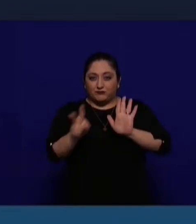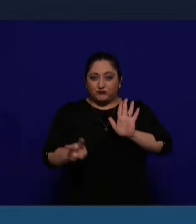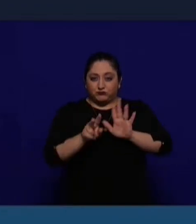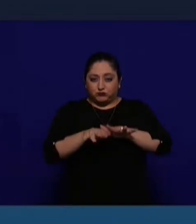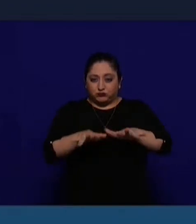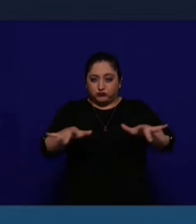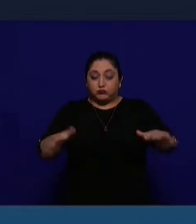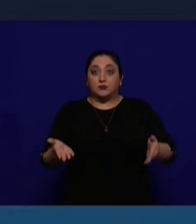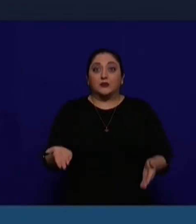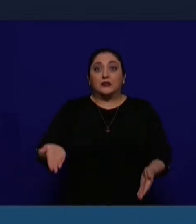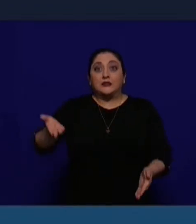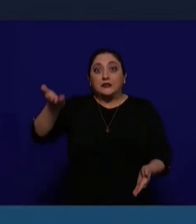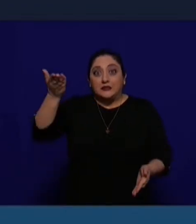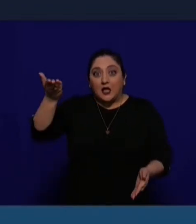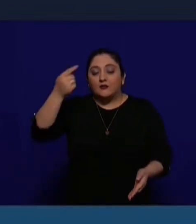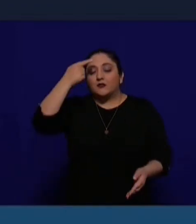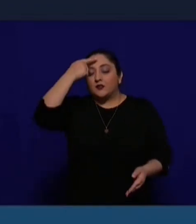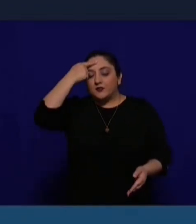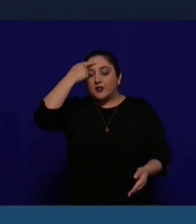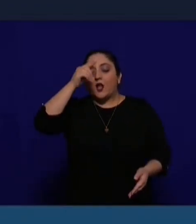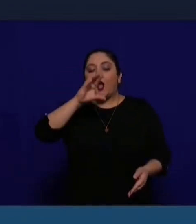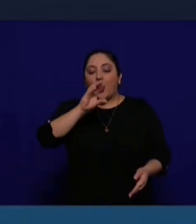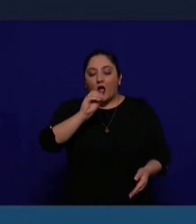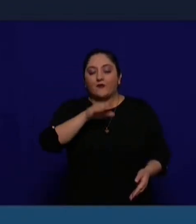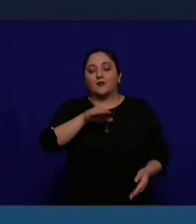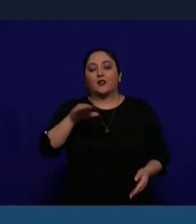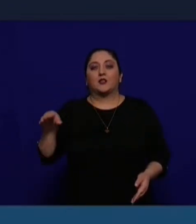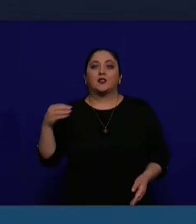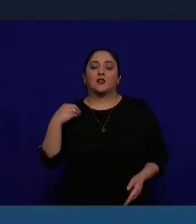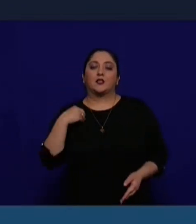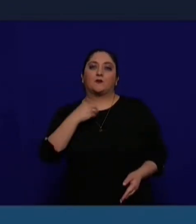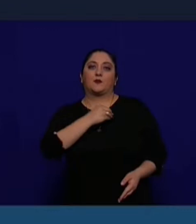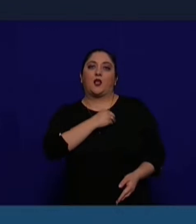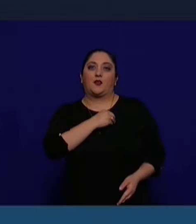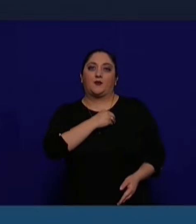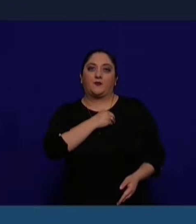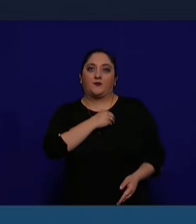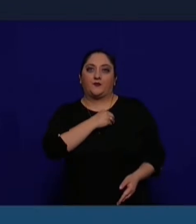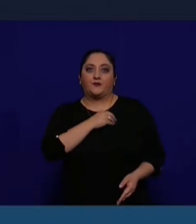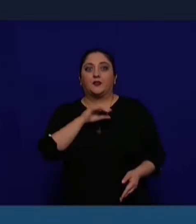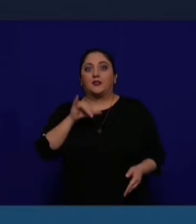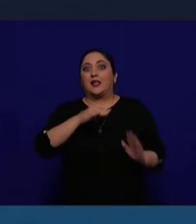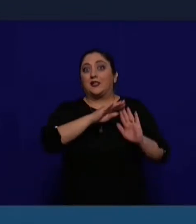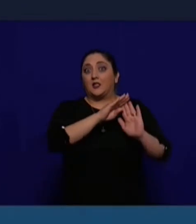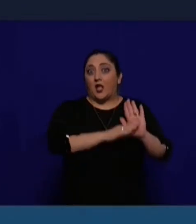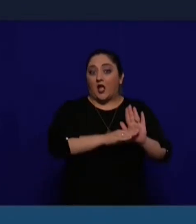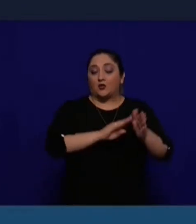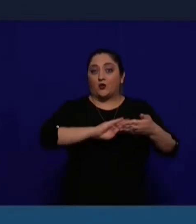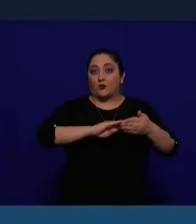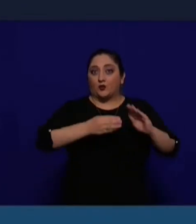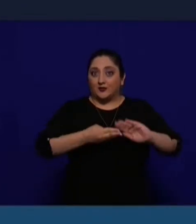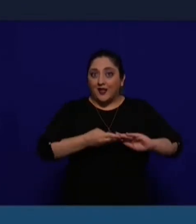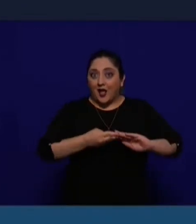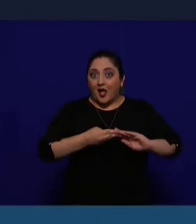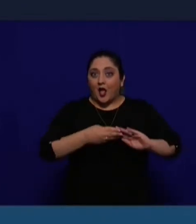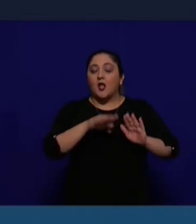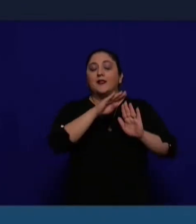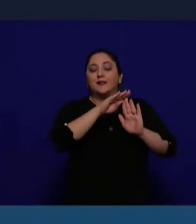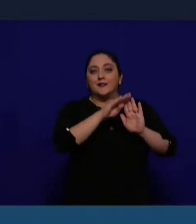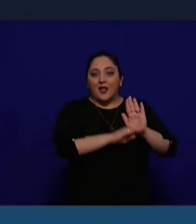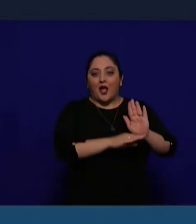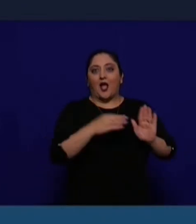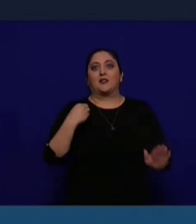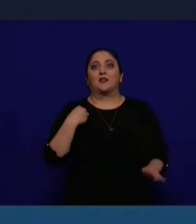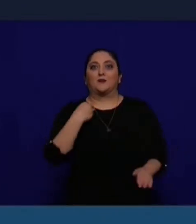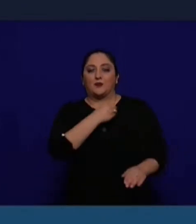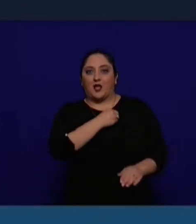iż-żieda mbagħad li tkun riflessa wkoll fin-numru ta' każijiet li jkollna fl-isptarijiet tagħna. Però xi ħaġa li tħarġet ċara hija jekk inħarsu